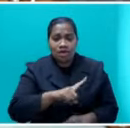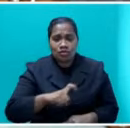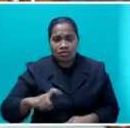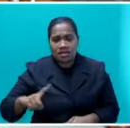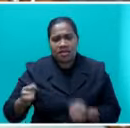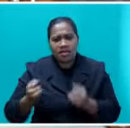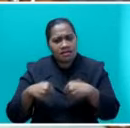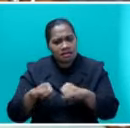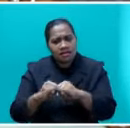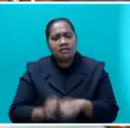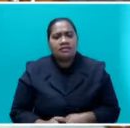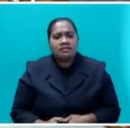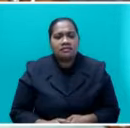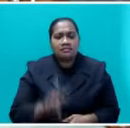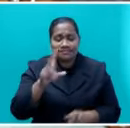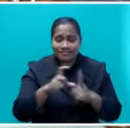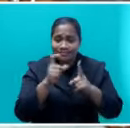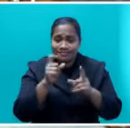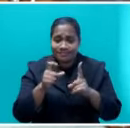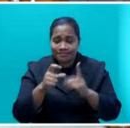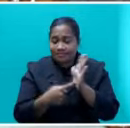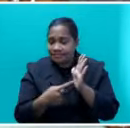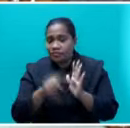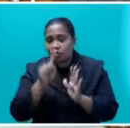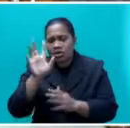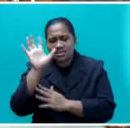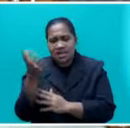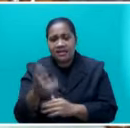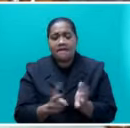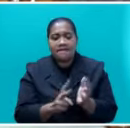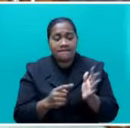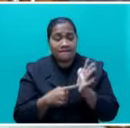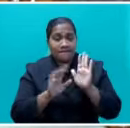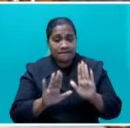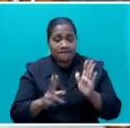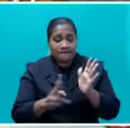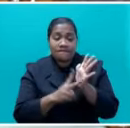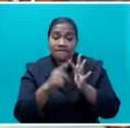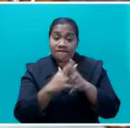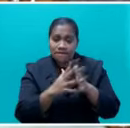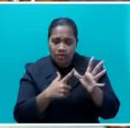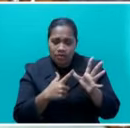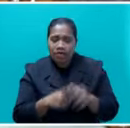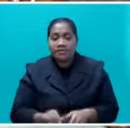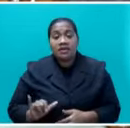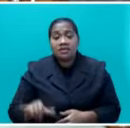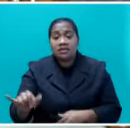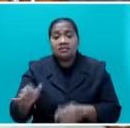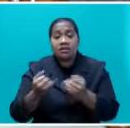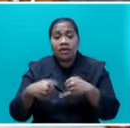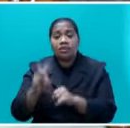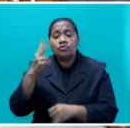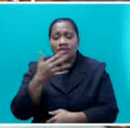DTT and 1 satellite. In Viwa, in Tailevu, 2 DTT. In Yasawa Islands,